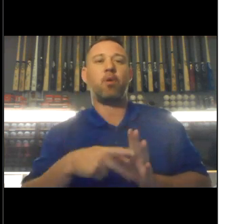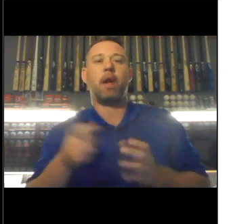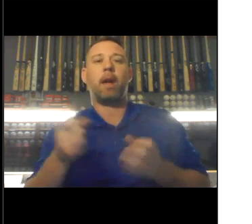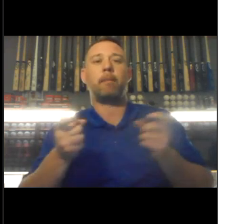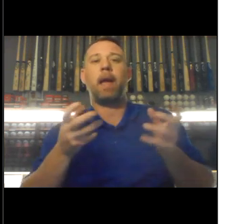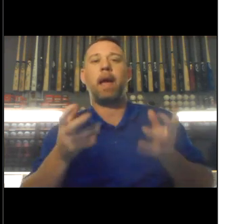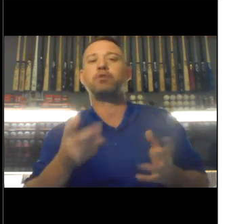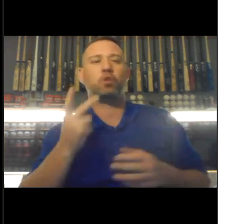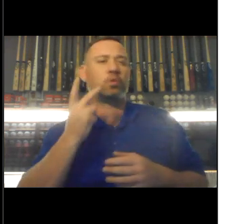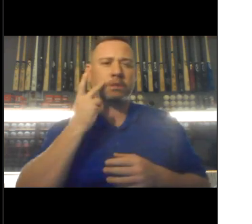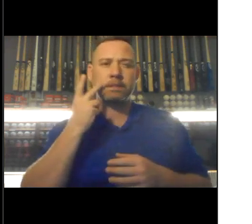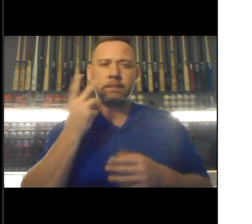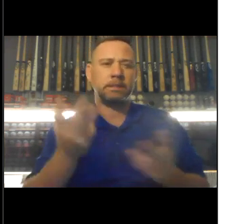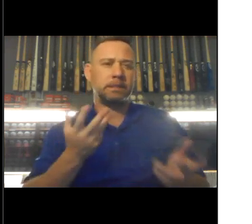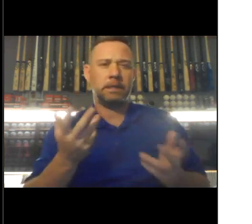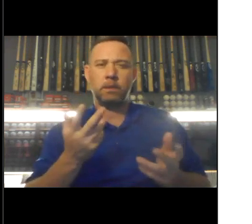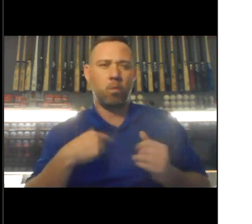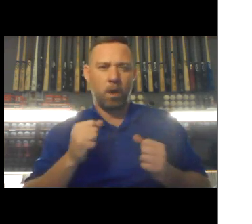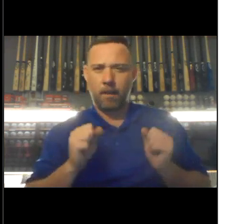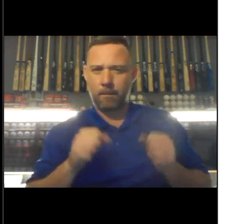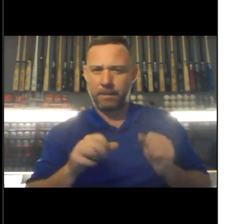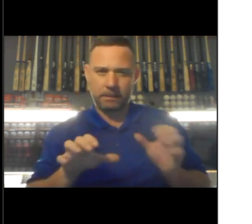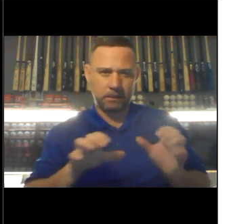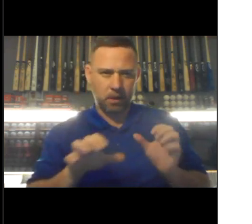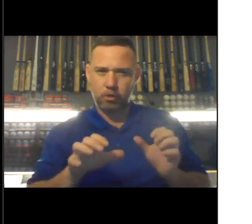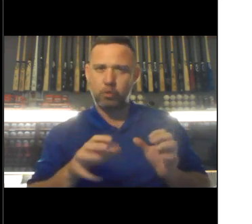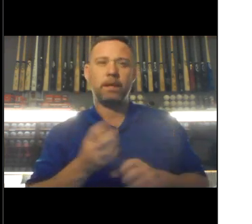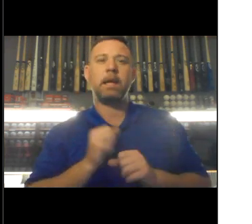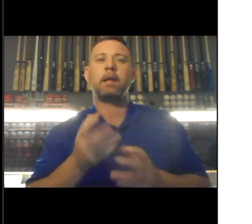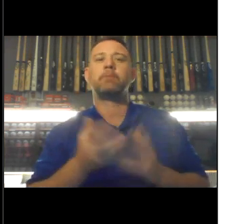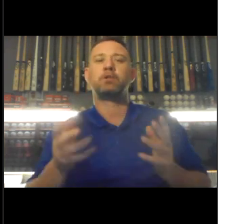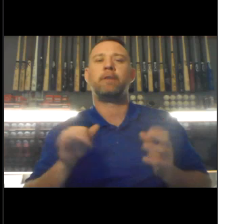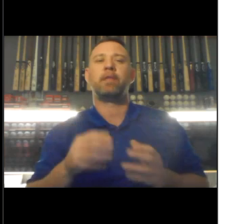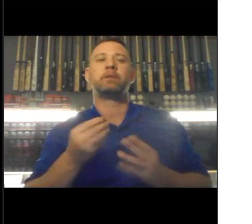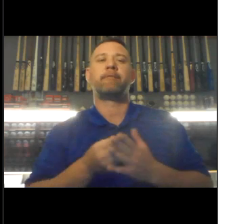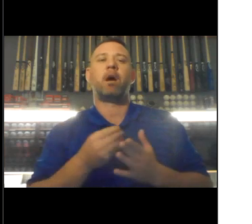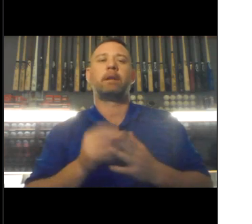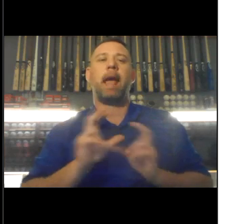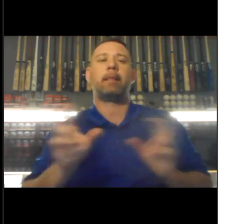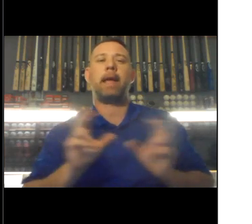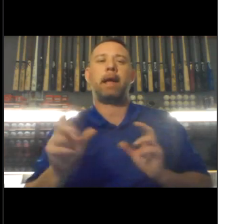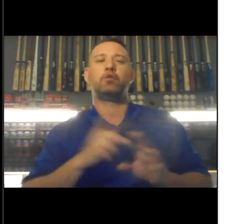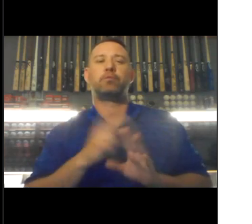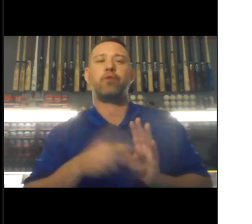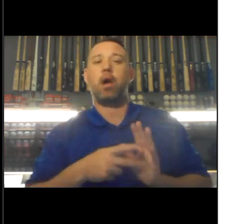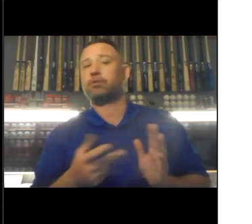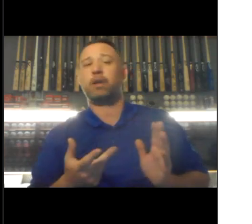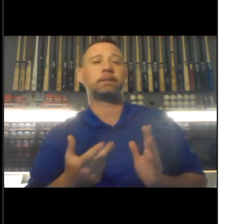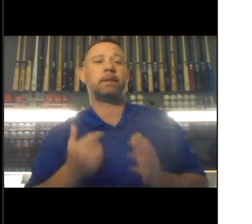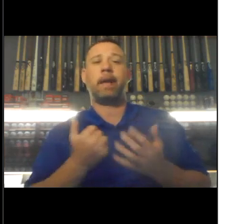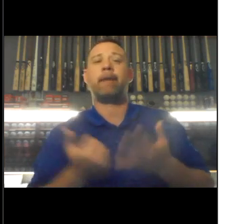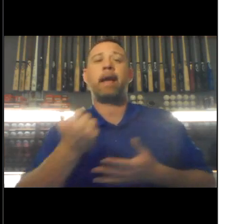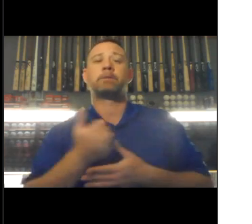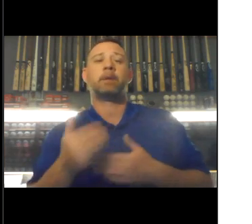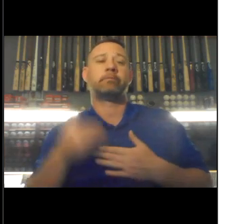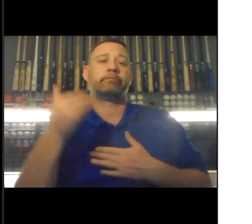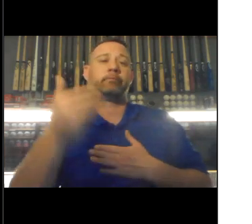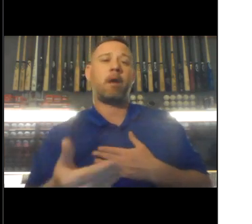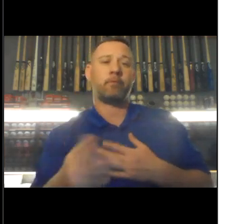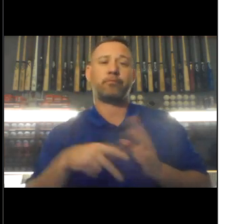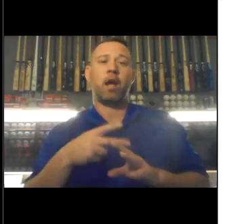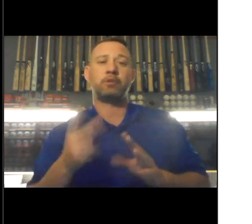see what can be done to try to get much of this funding allocated to projects, whether that involves advancement of projects that are